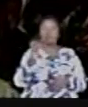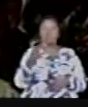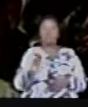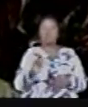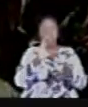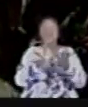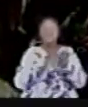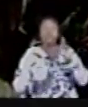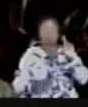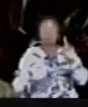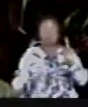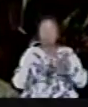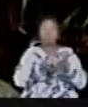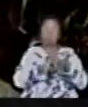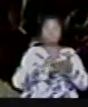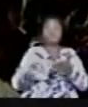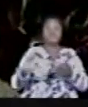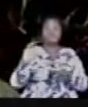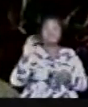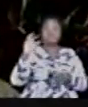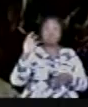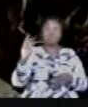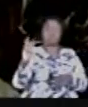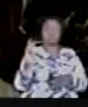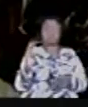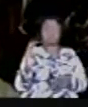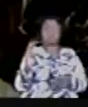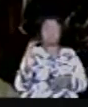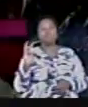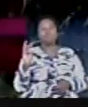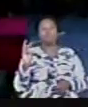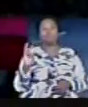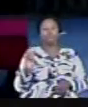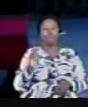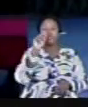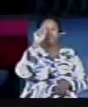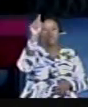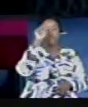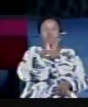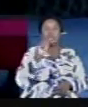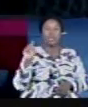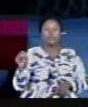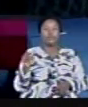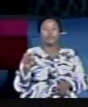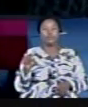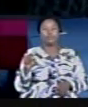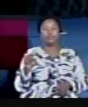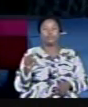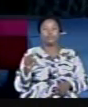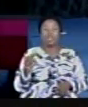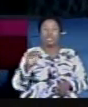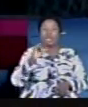chapter 1, verse 6. Therefore, I put